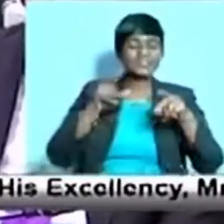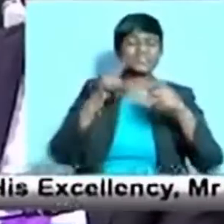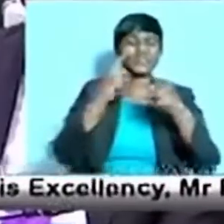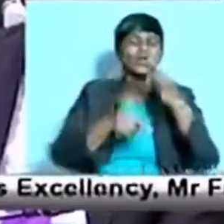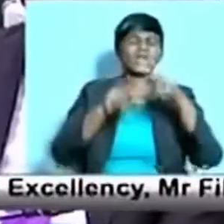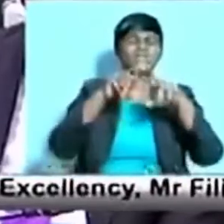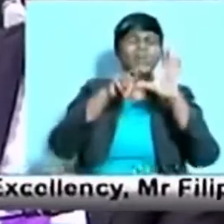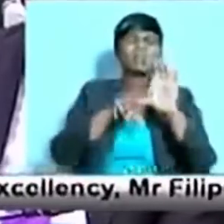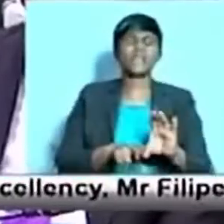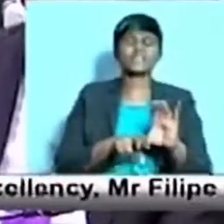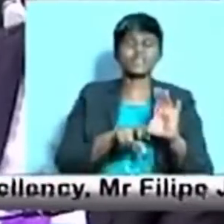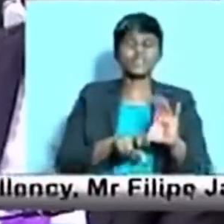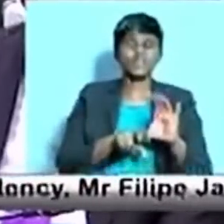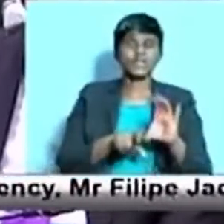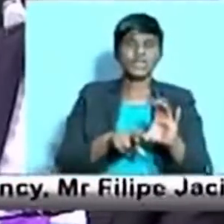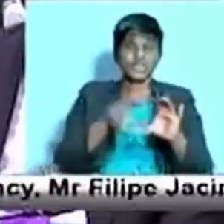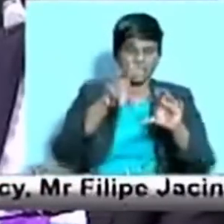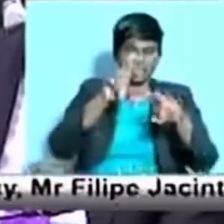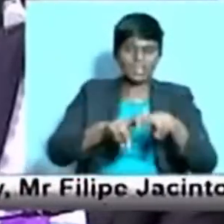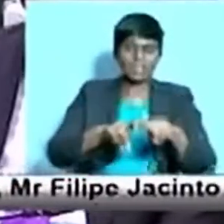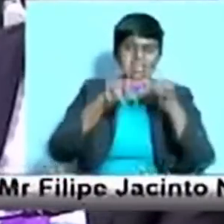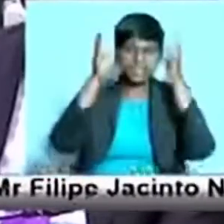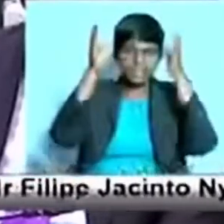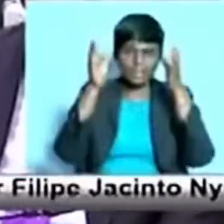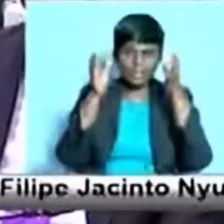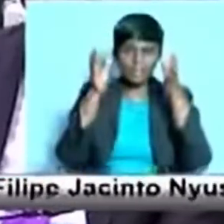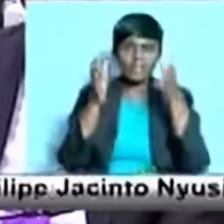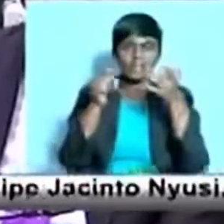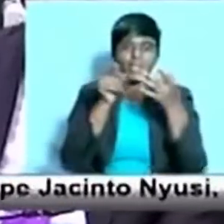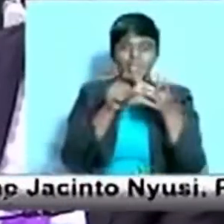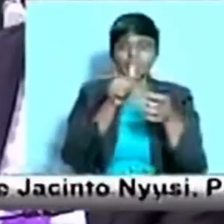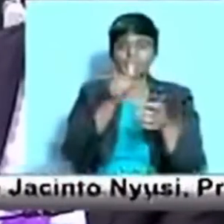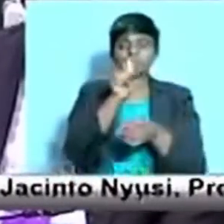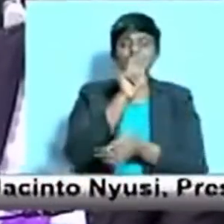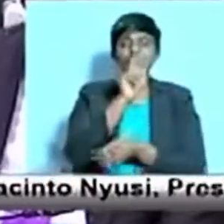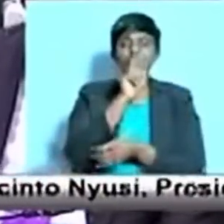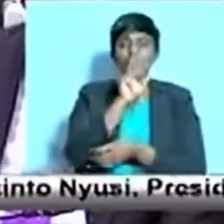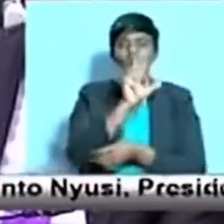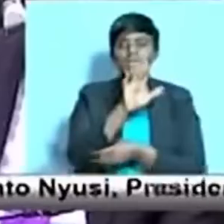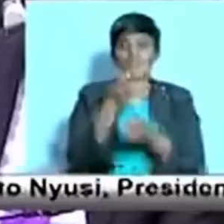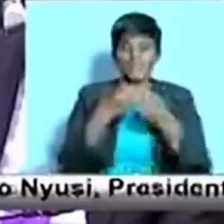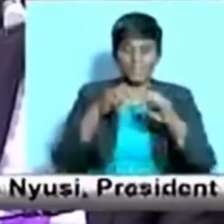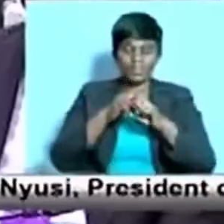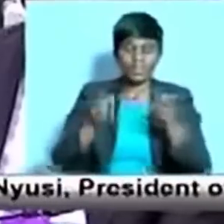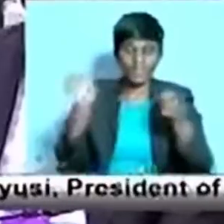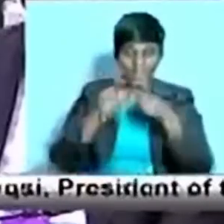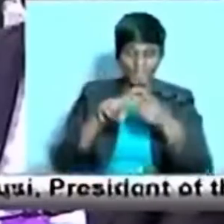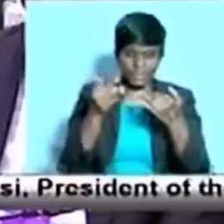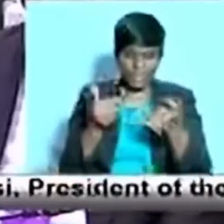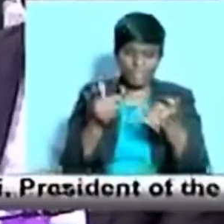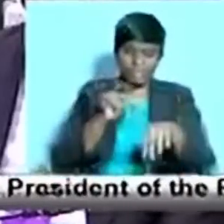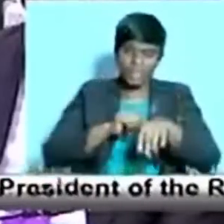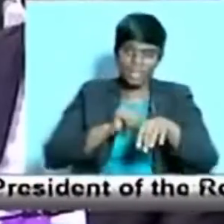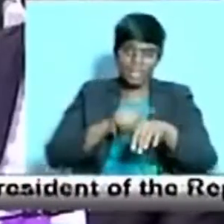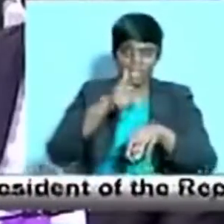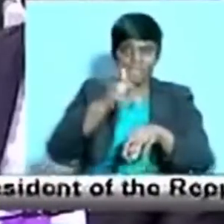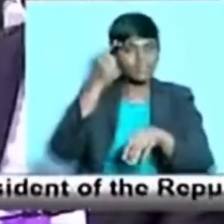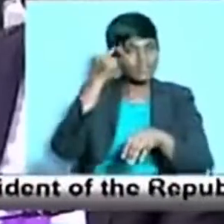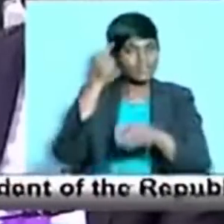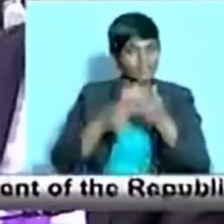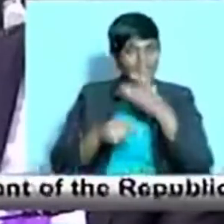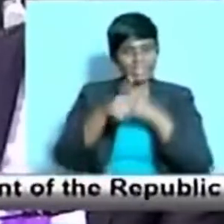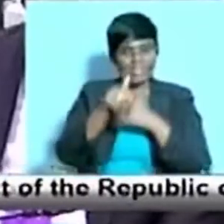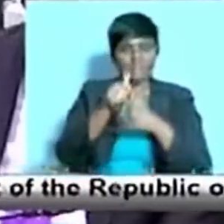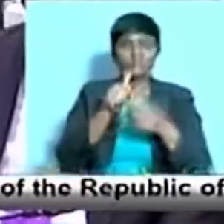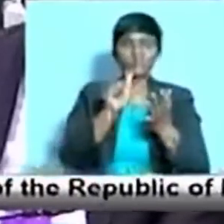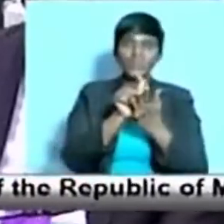Pampando Pampando? is on the chair, the throne. They were so sure that even up to this moment, they think that the loss